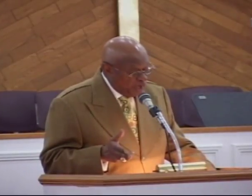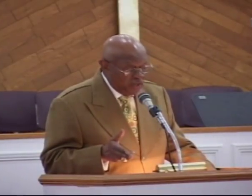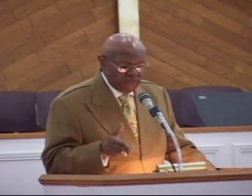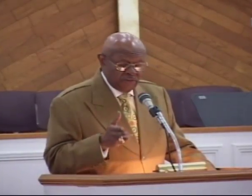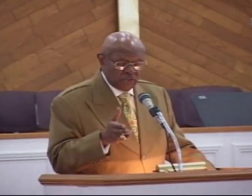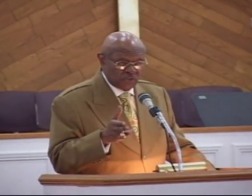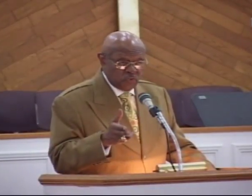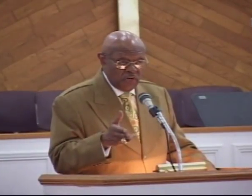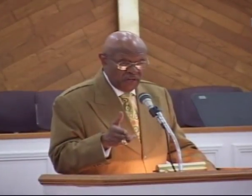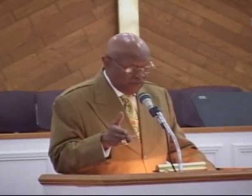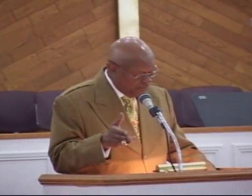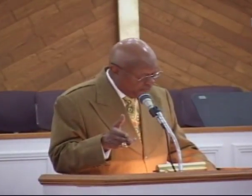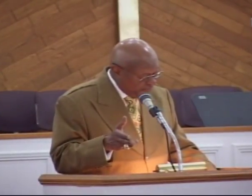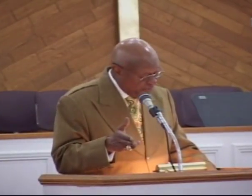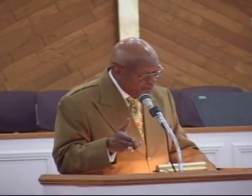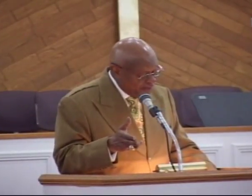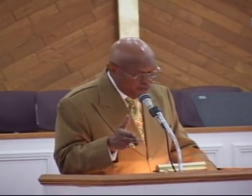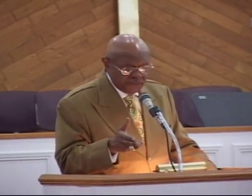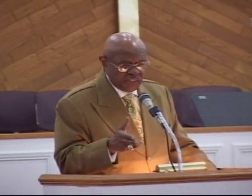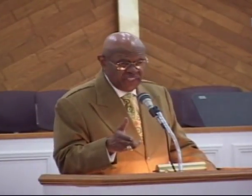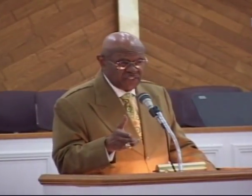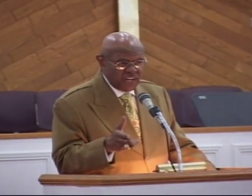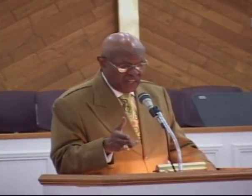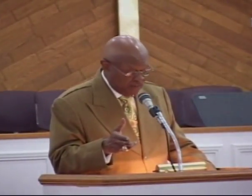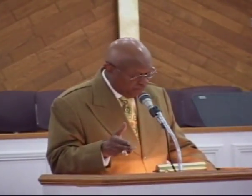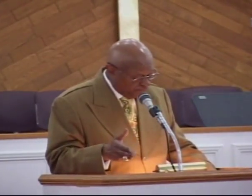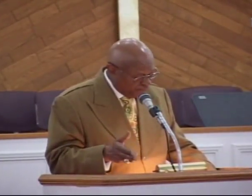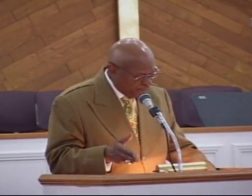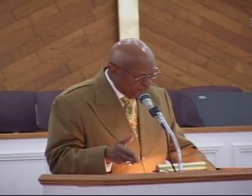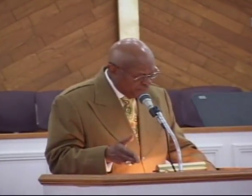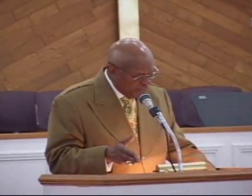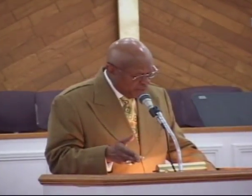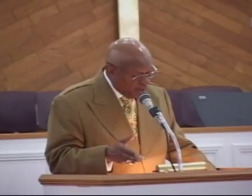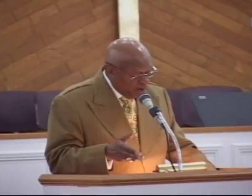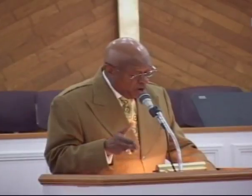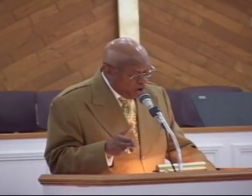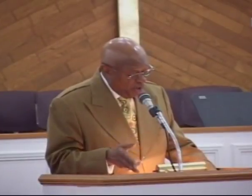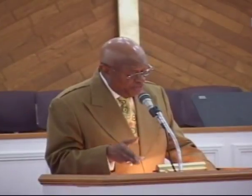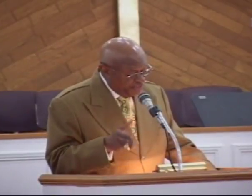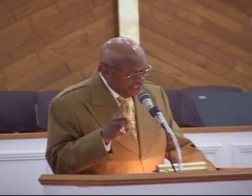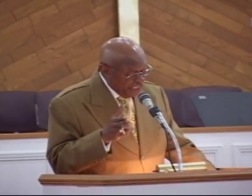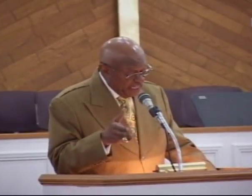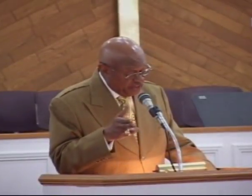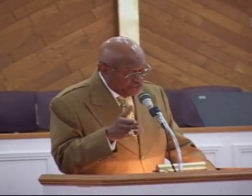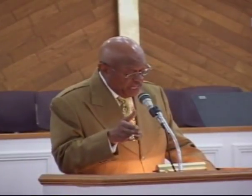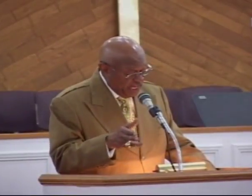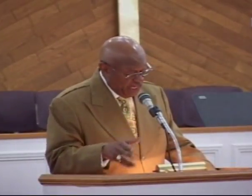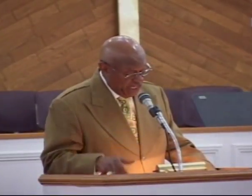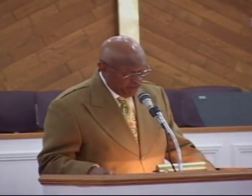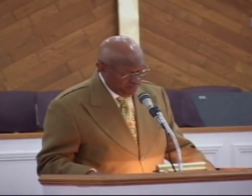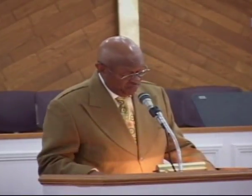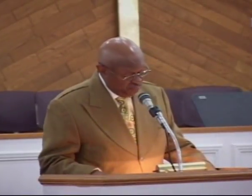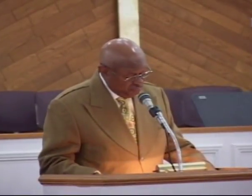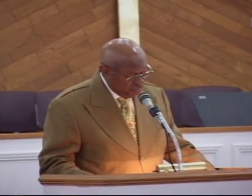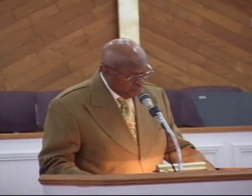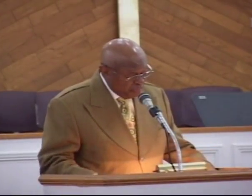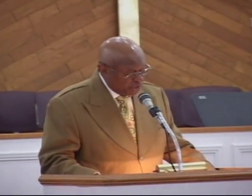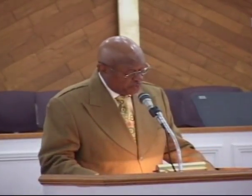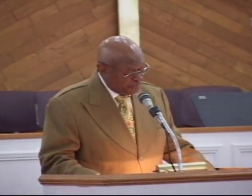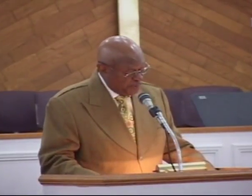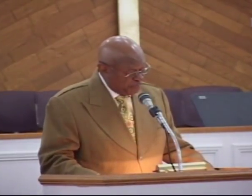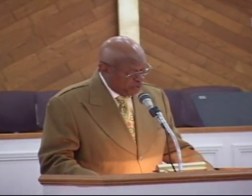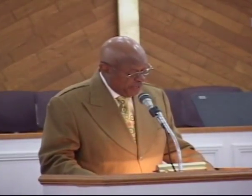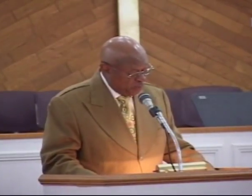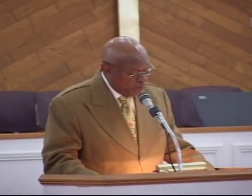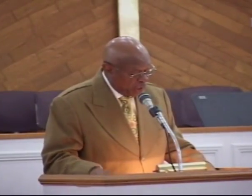Chapter 12, verse 12 of St. John. On the next day,